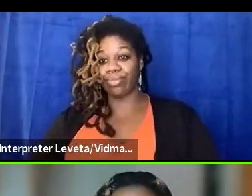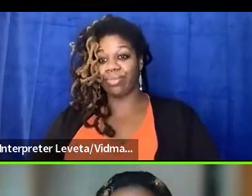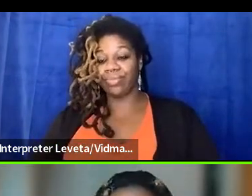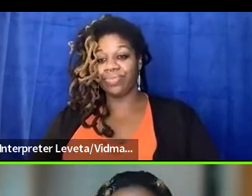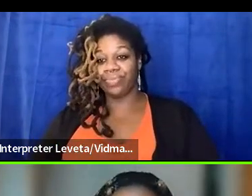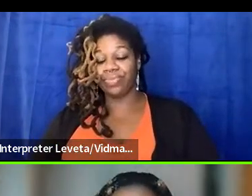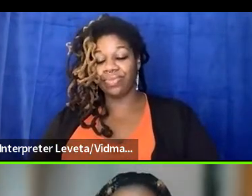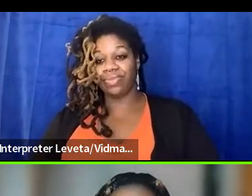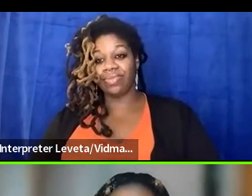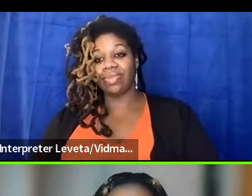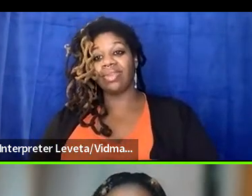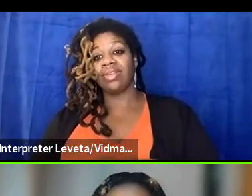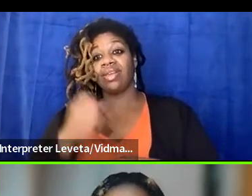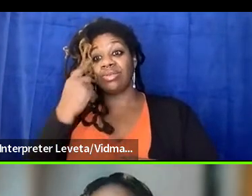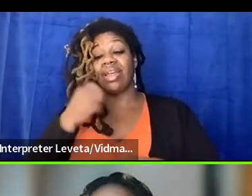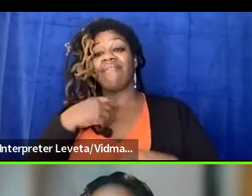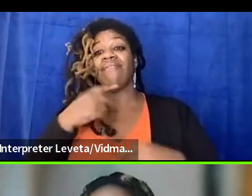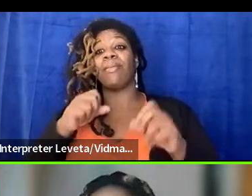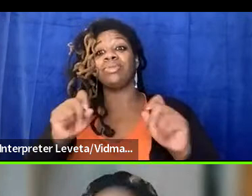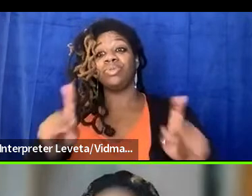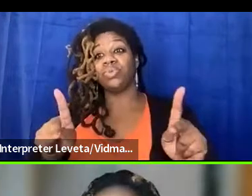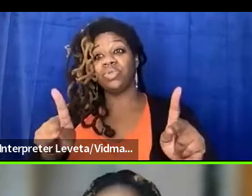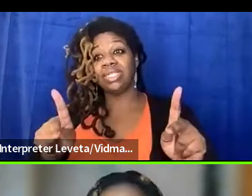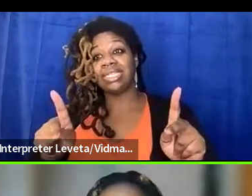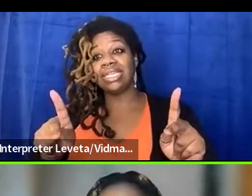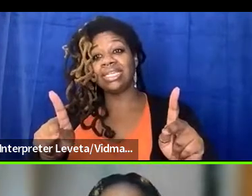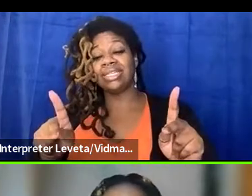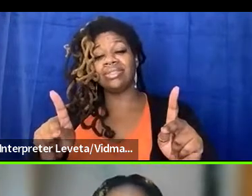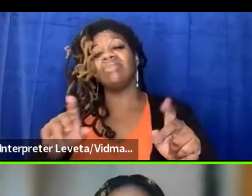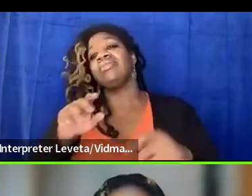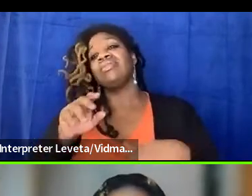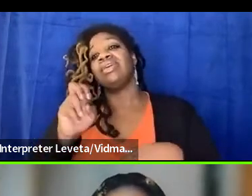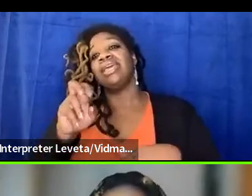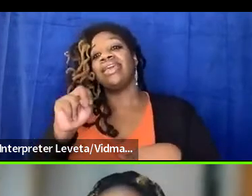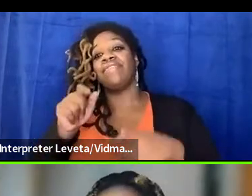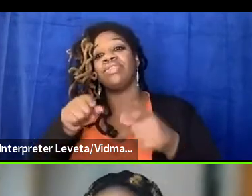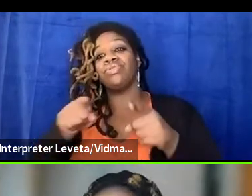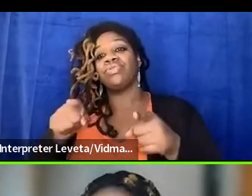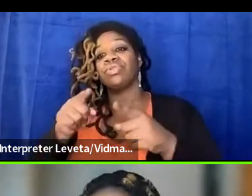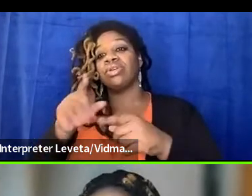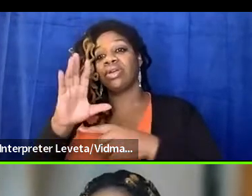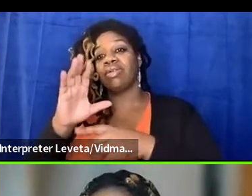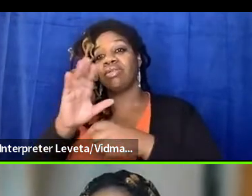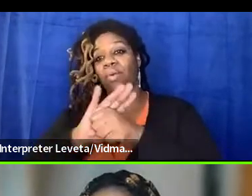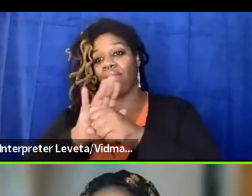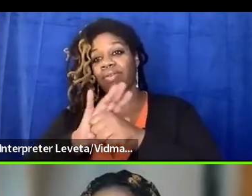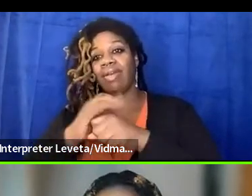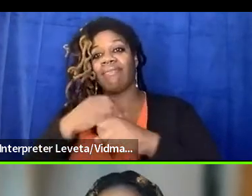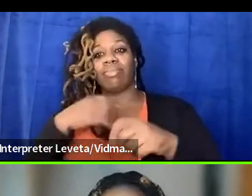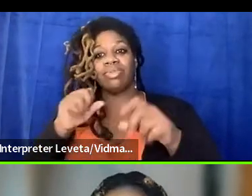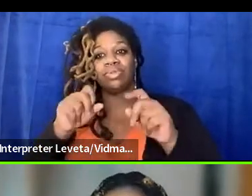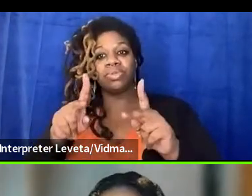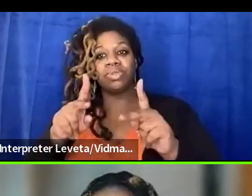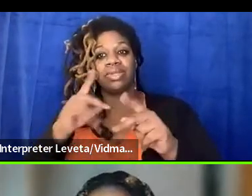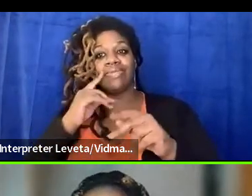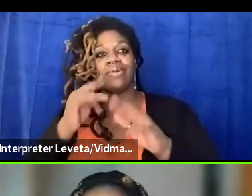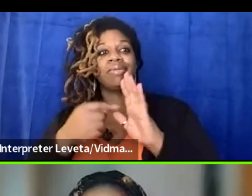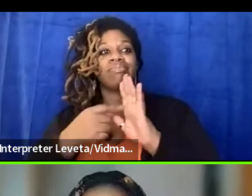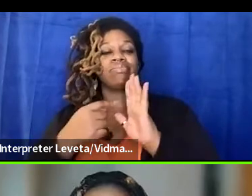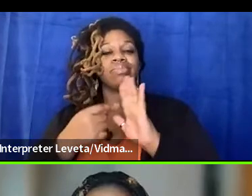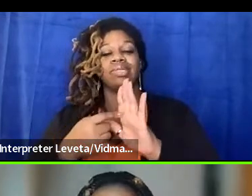However, there are opportunities even during COVID to kind of do things, whether it be sort of